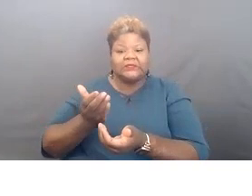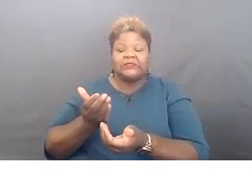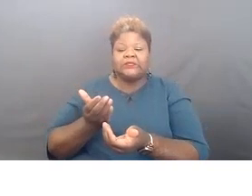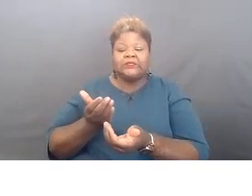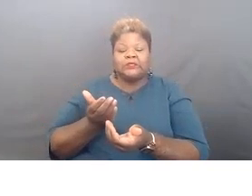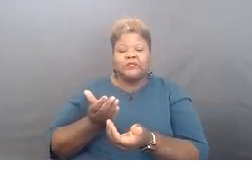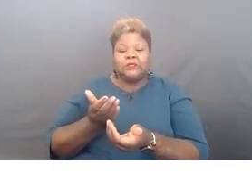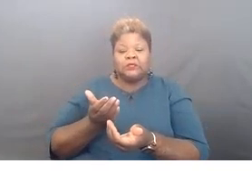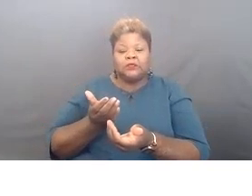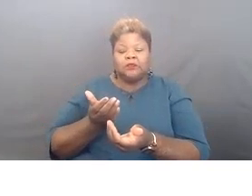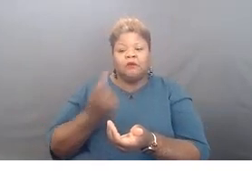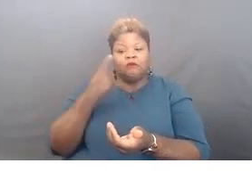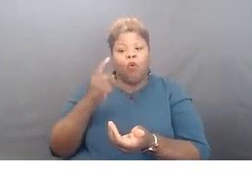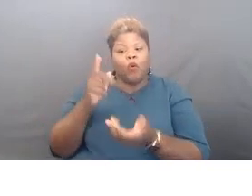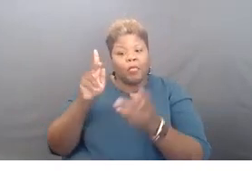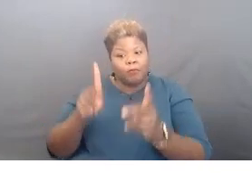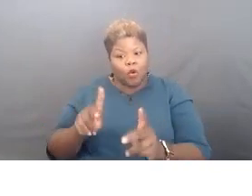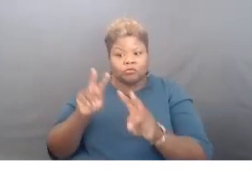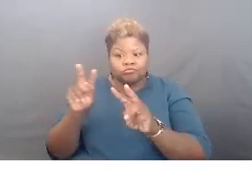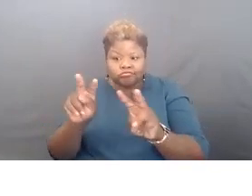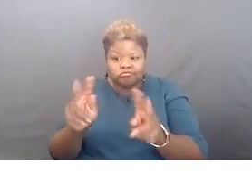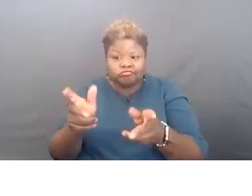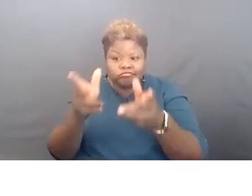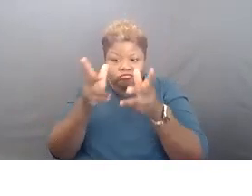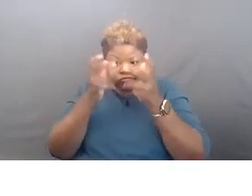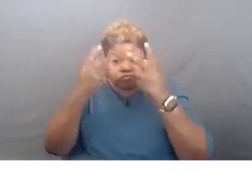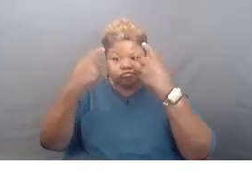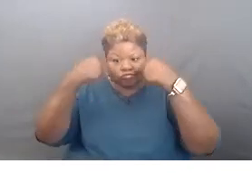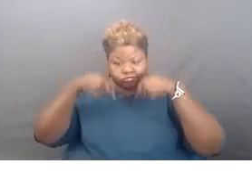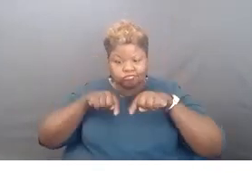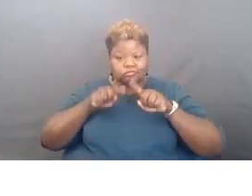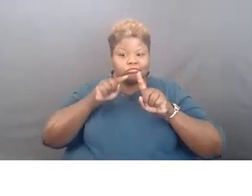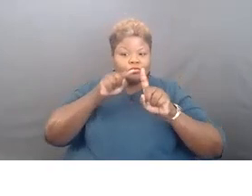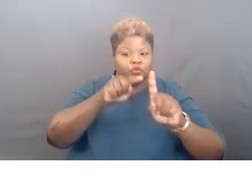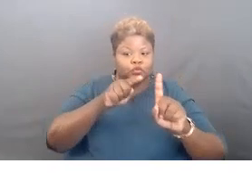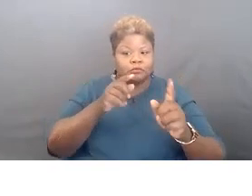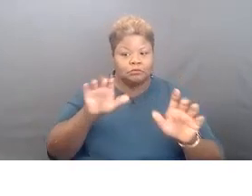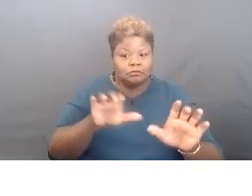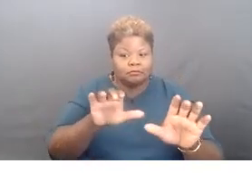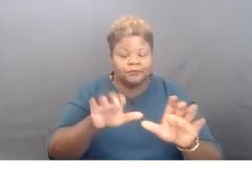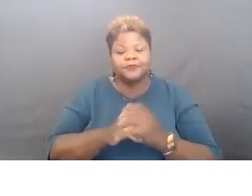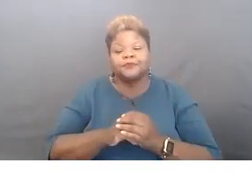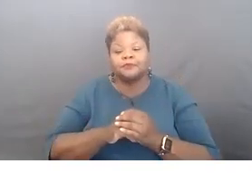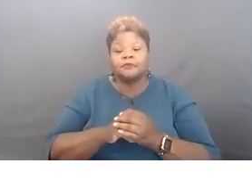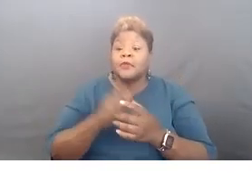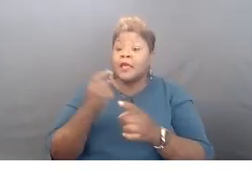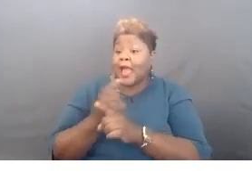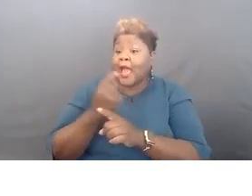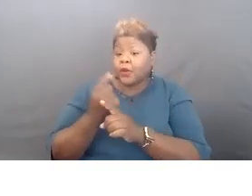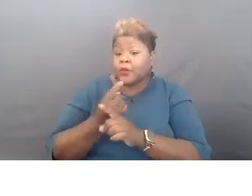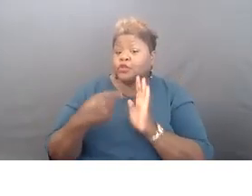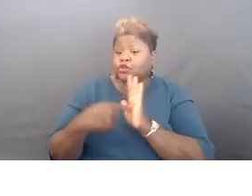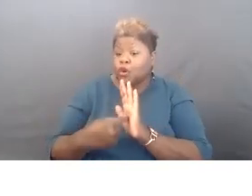to absorb, and so they can get directly to your message. And then accurately portray the media